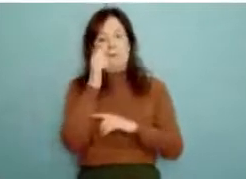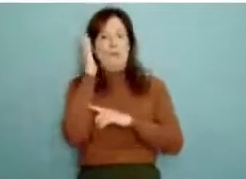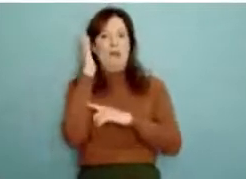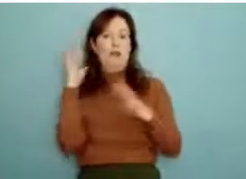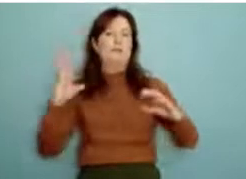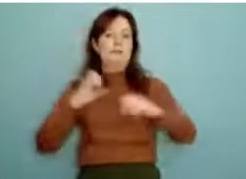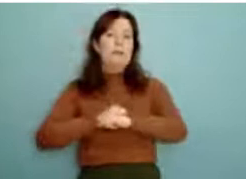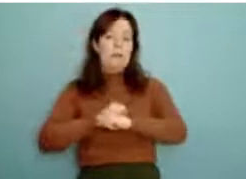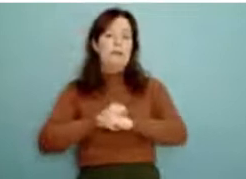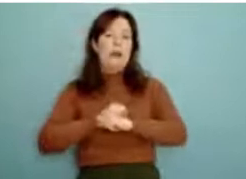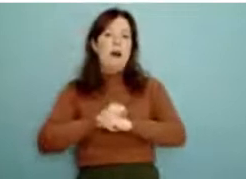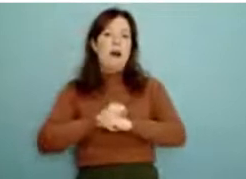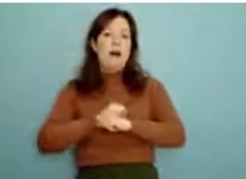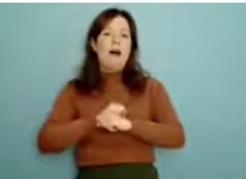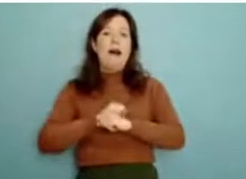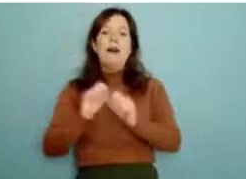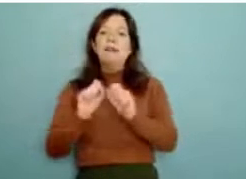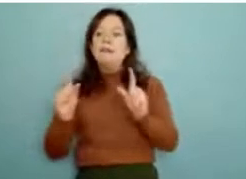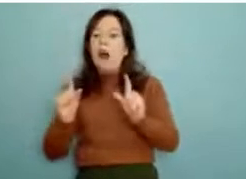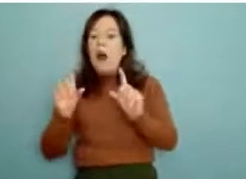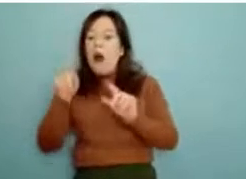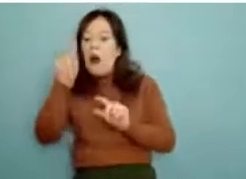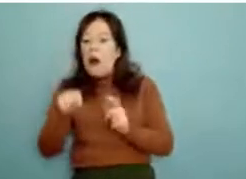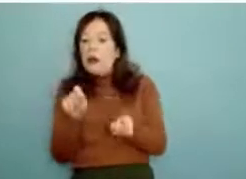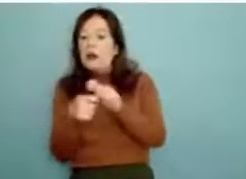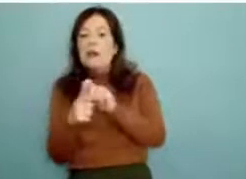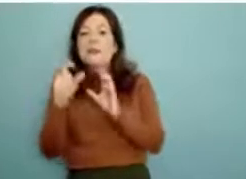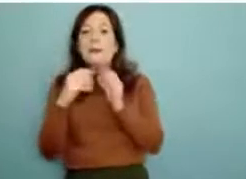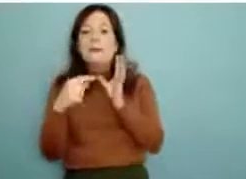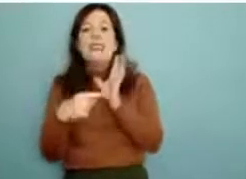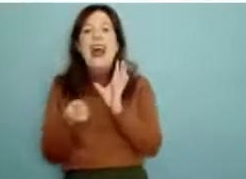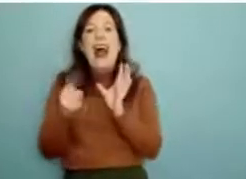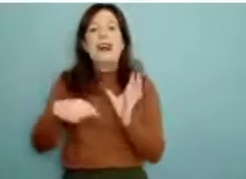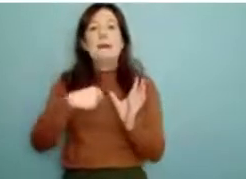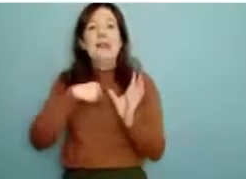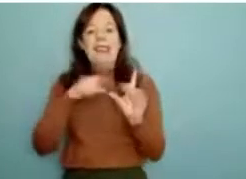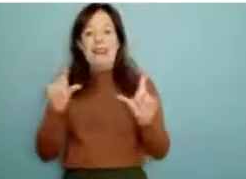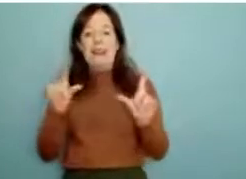until the end of the next slide, CBT and me.